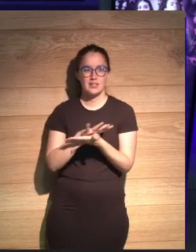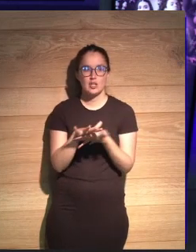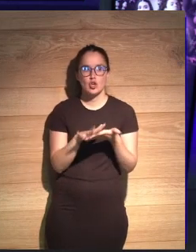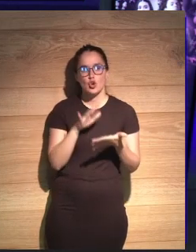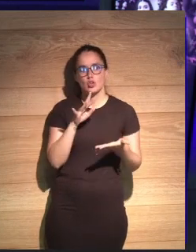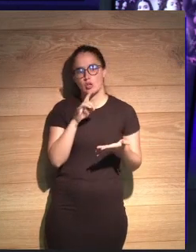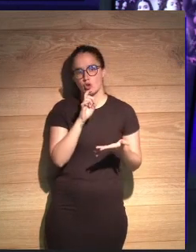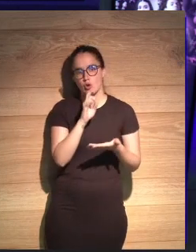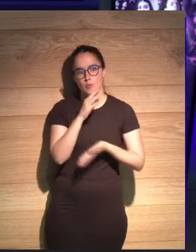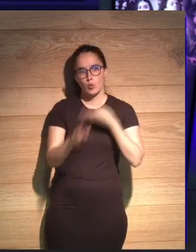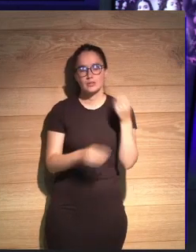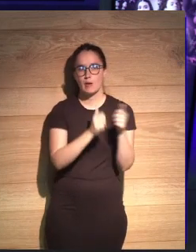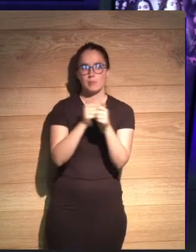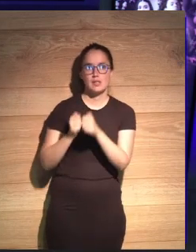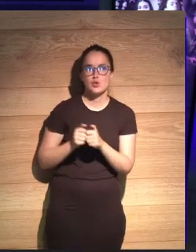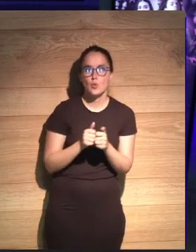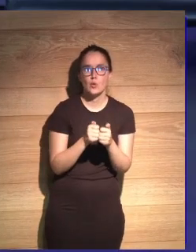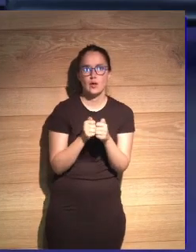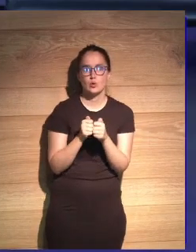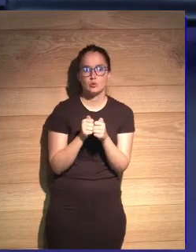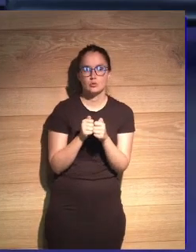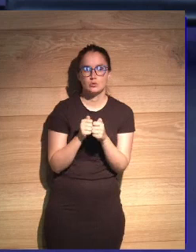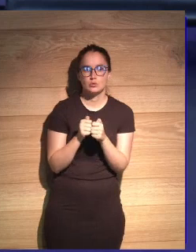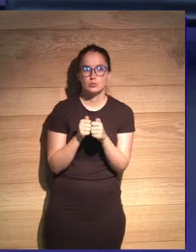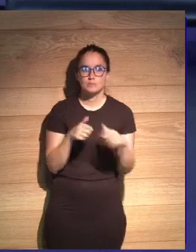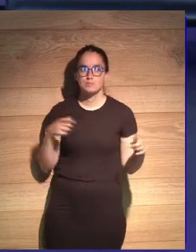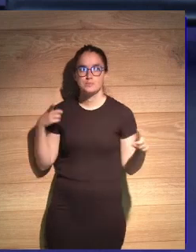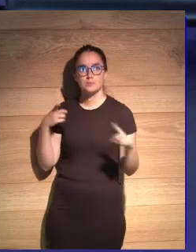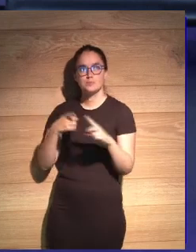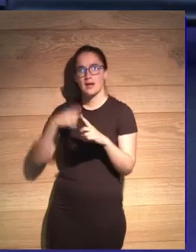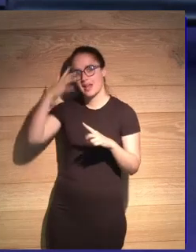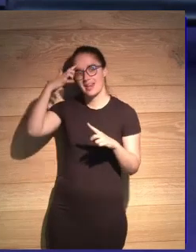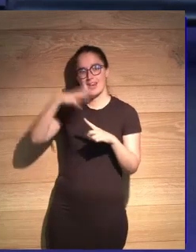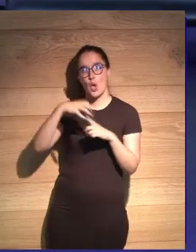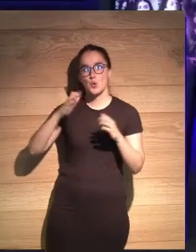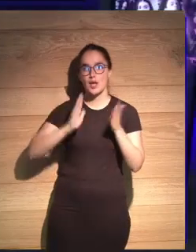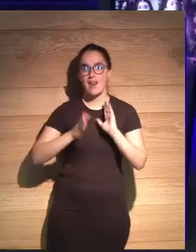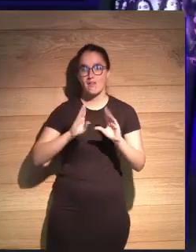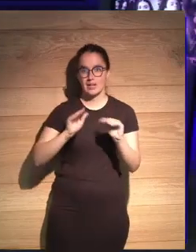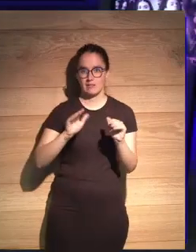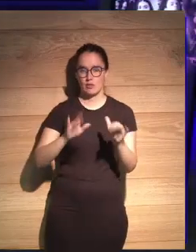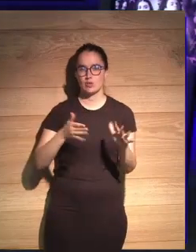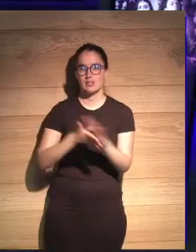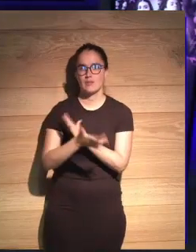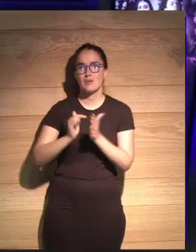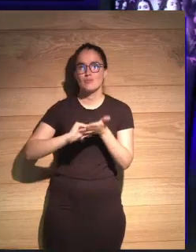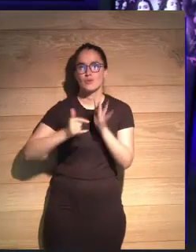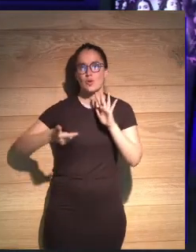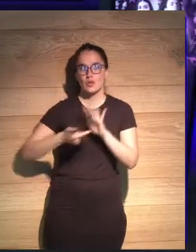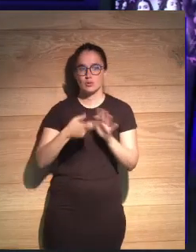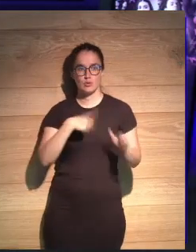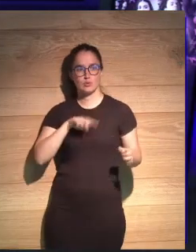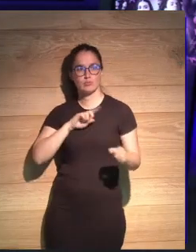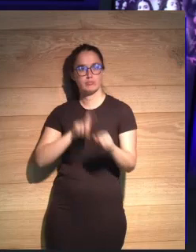on what I want to present here, how to apply video games to